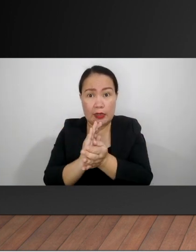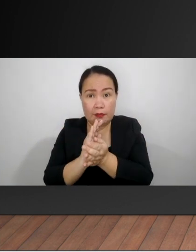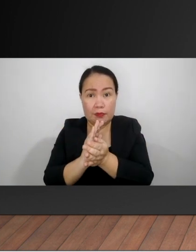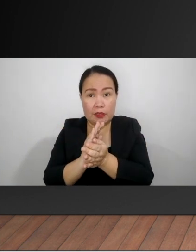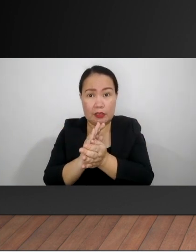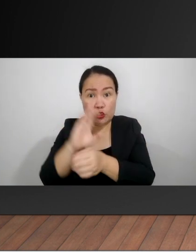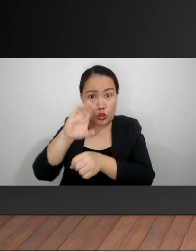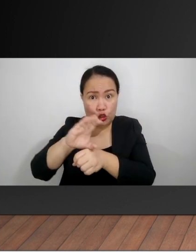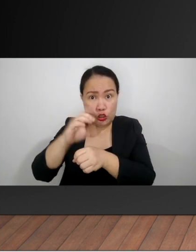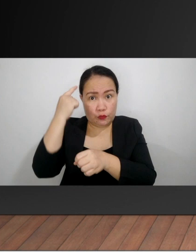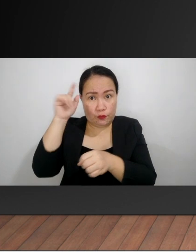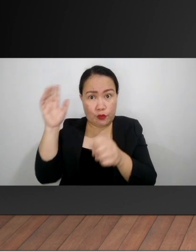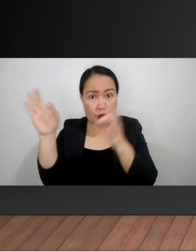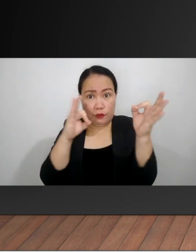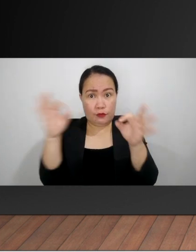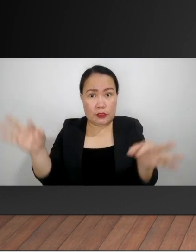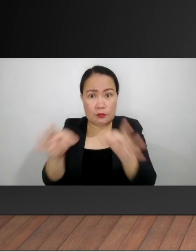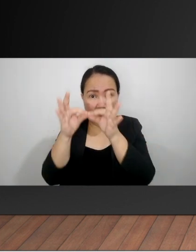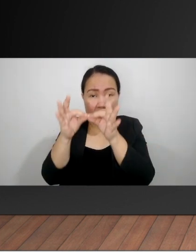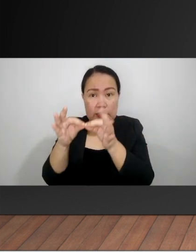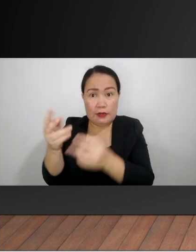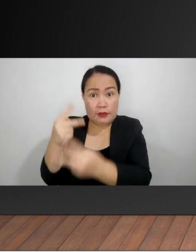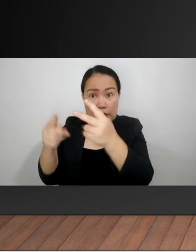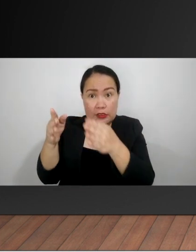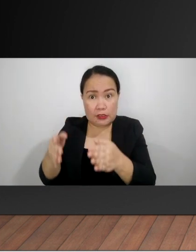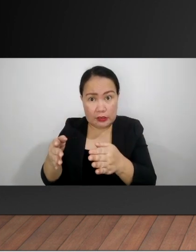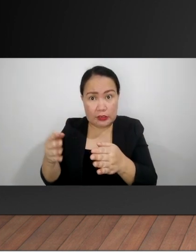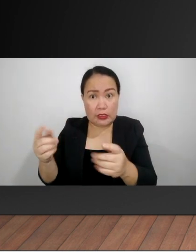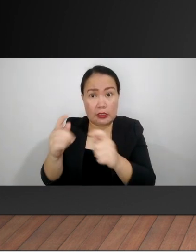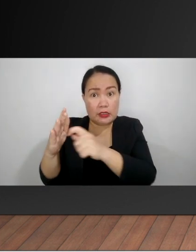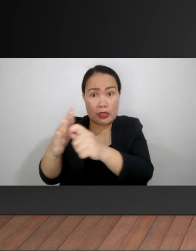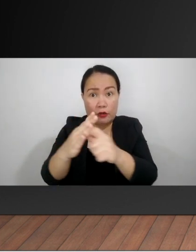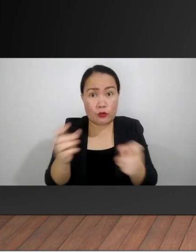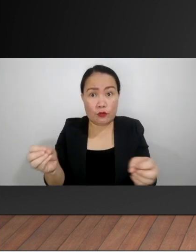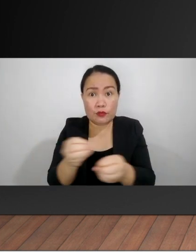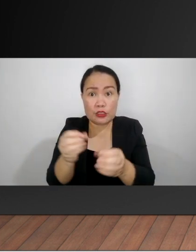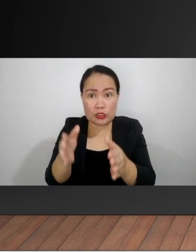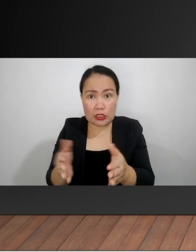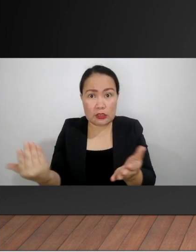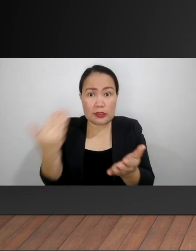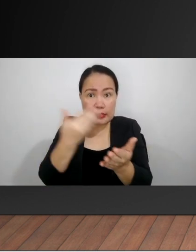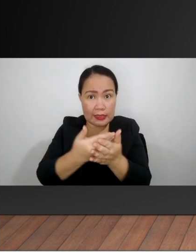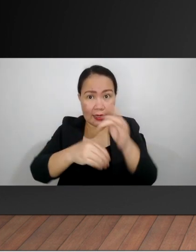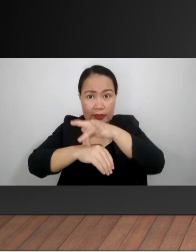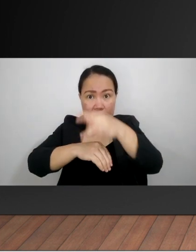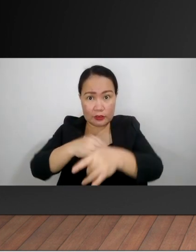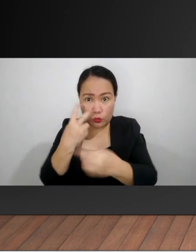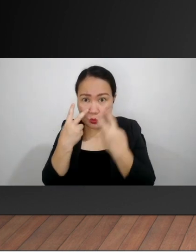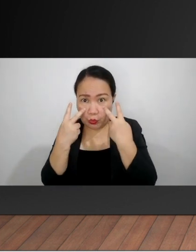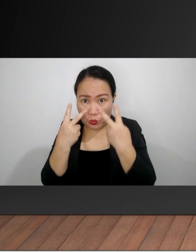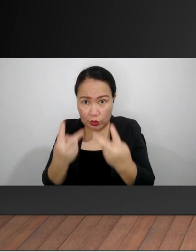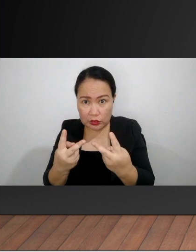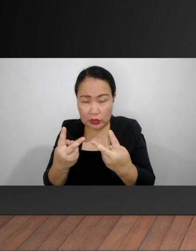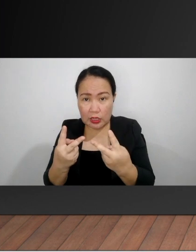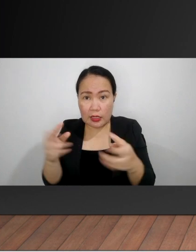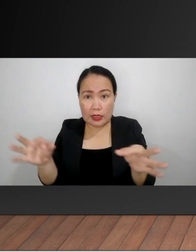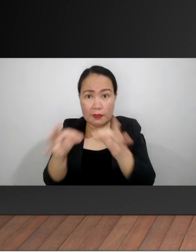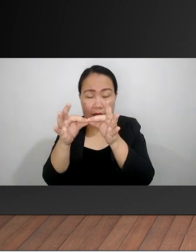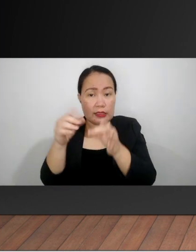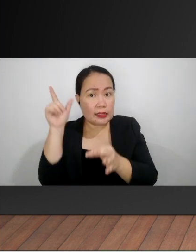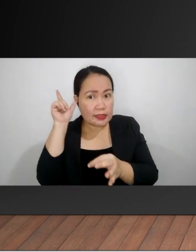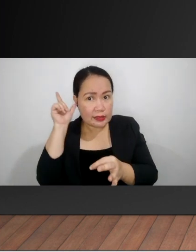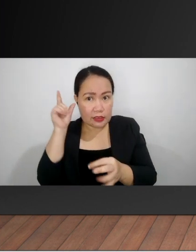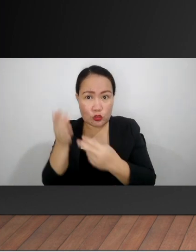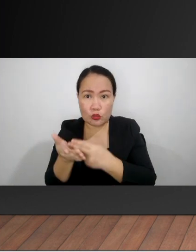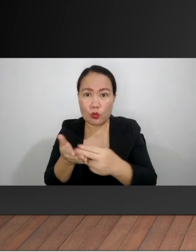for the feast mass. Guests and town officials arrived early to witness the entire mass and listen to